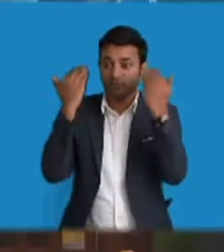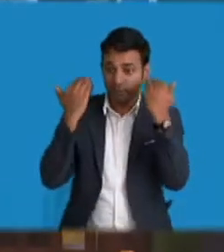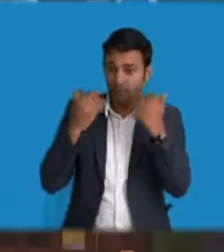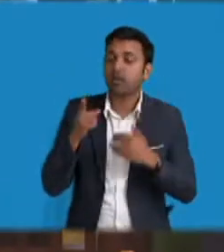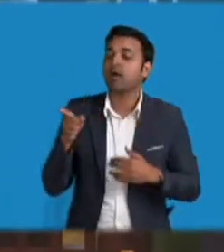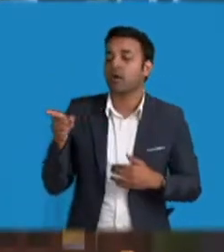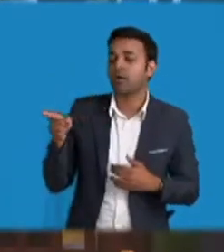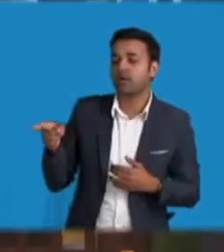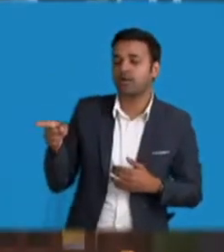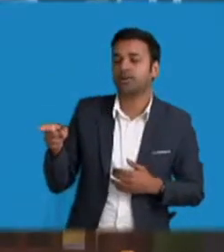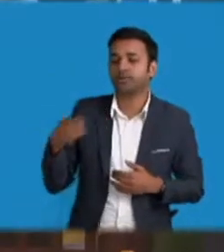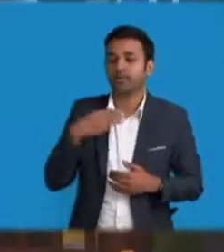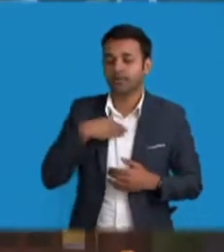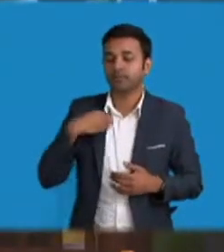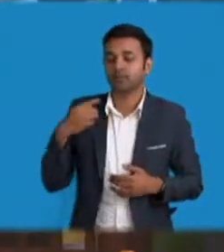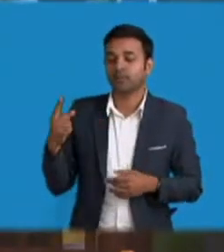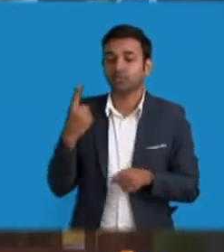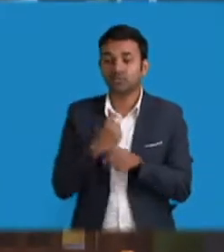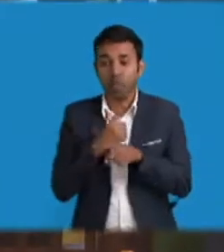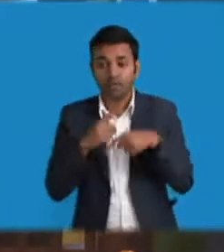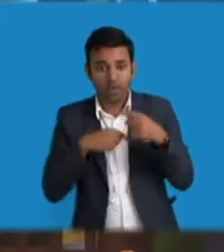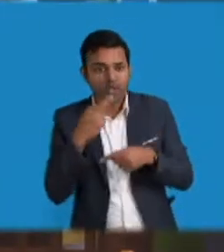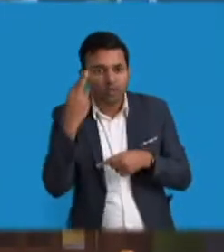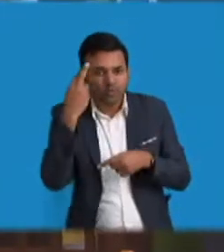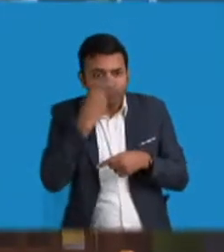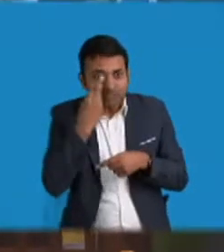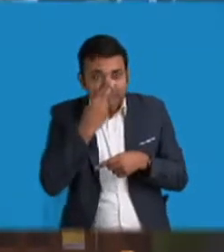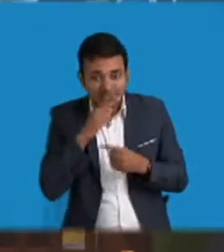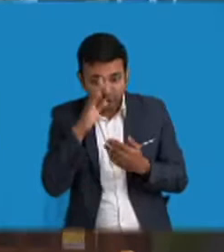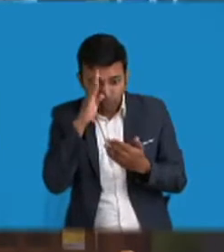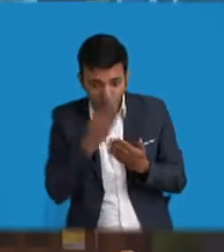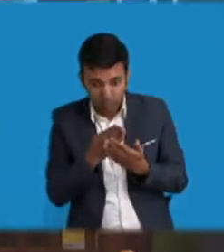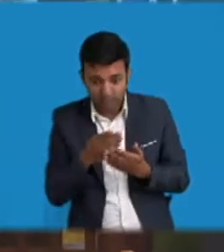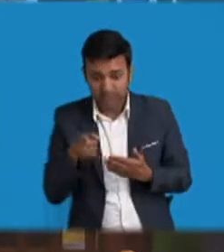about at-risk students. Now, in a school system,